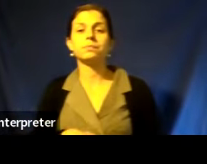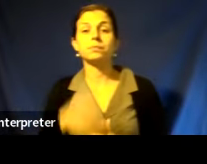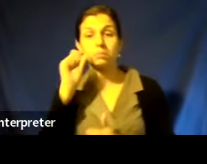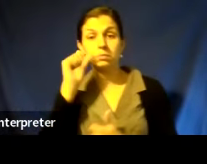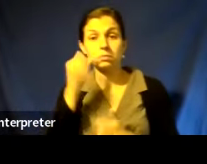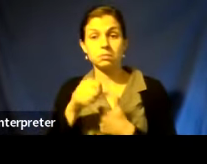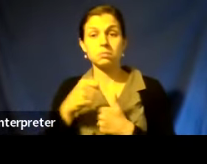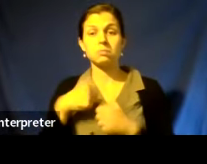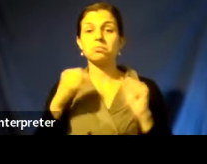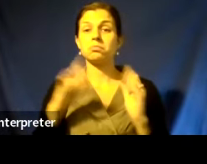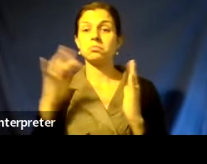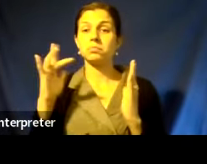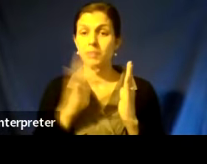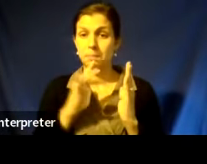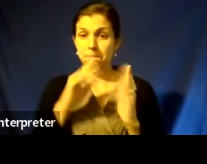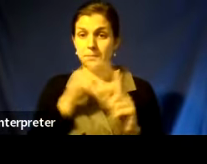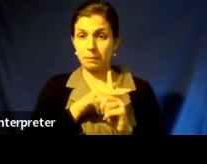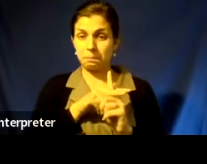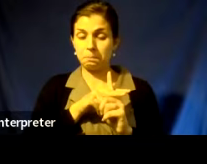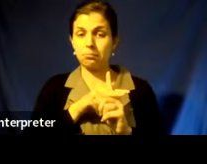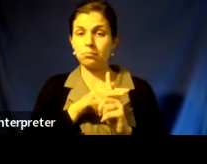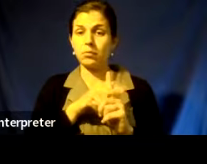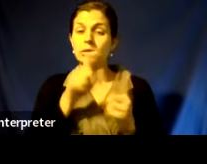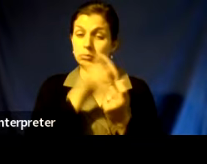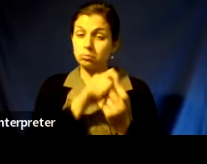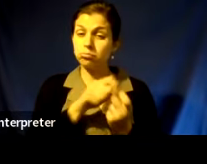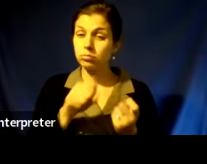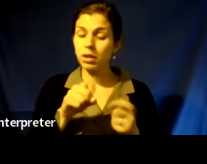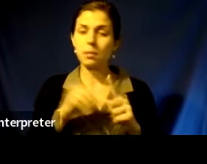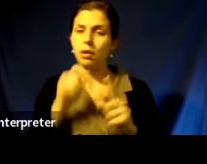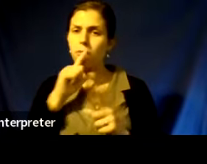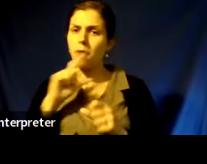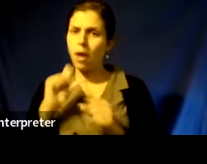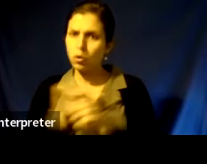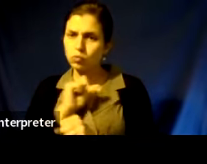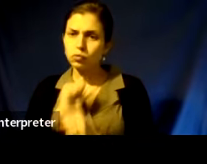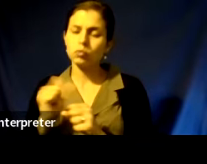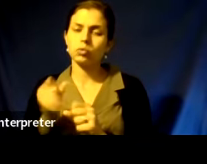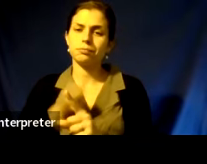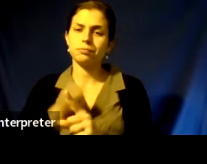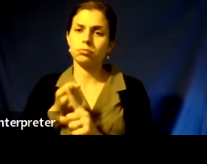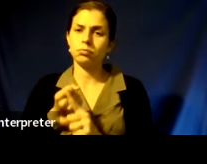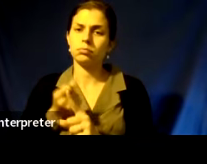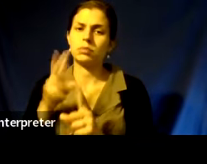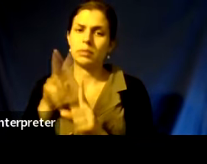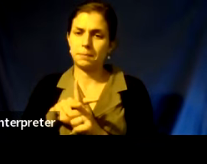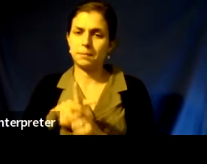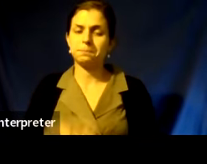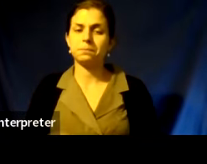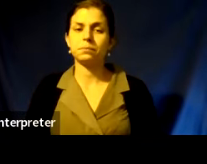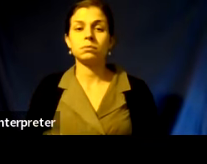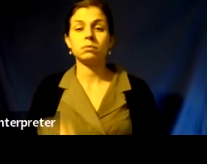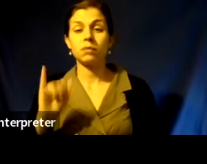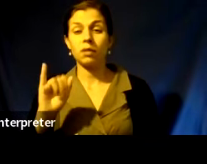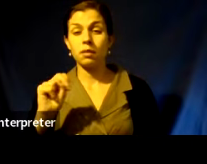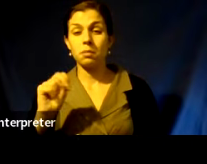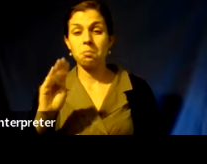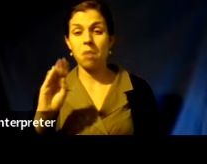assignment. Now we'll look at the menu. We have an inbox. Most teachers don't use the Canvas inbox for